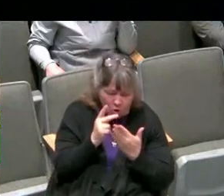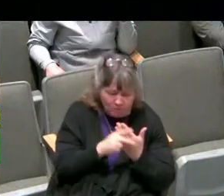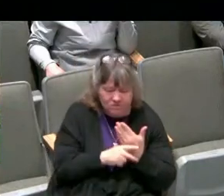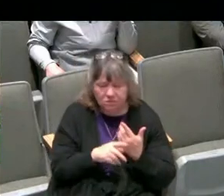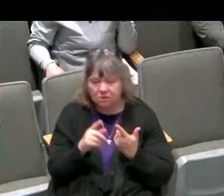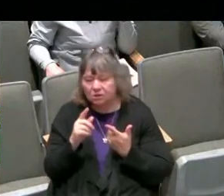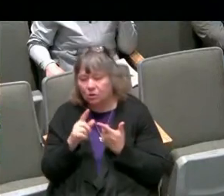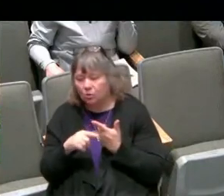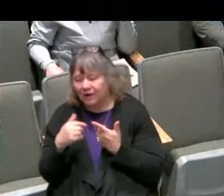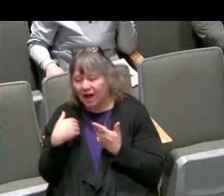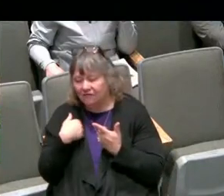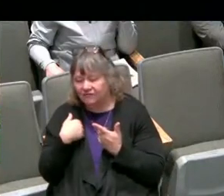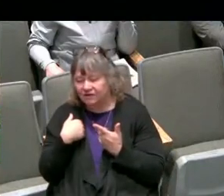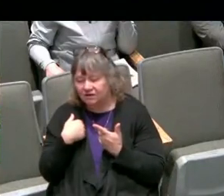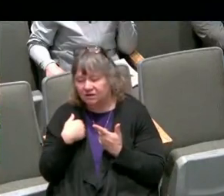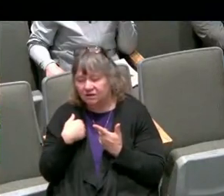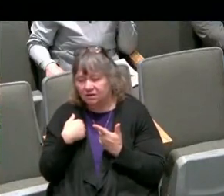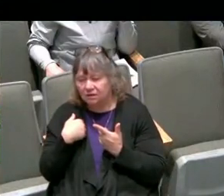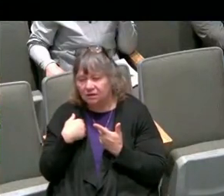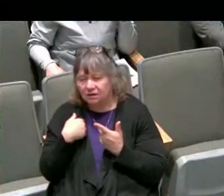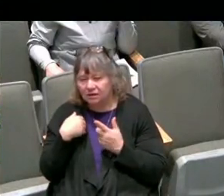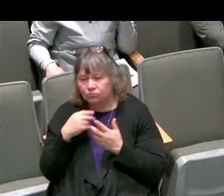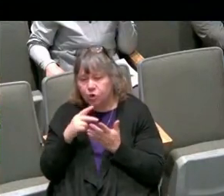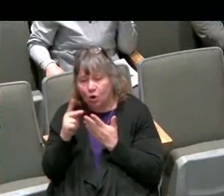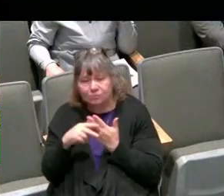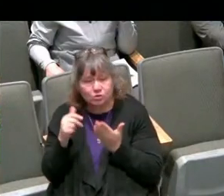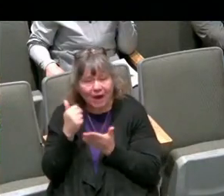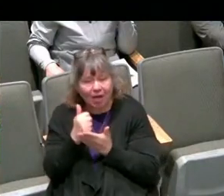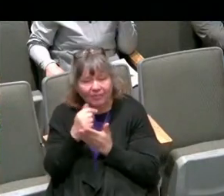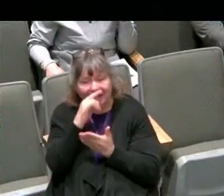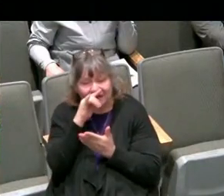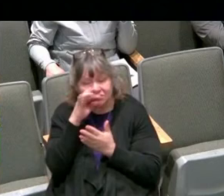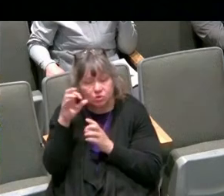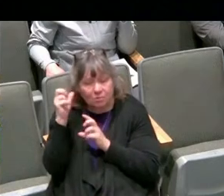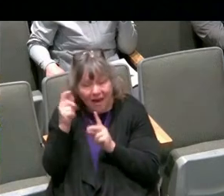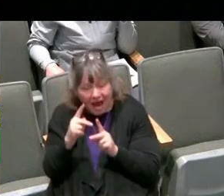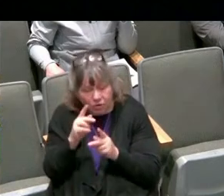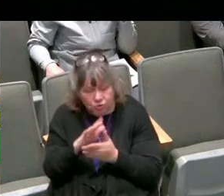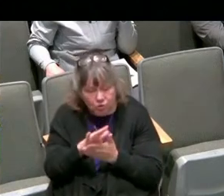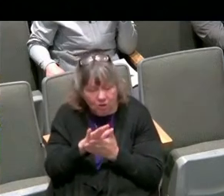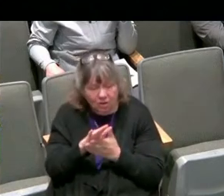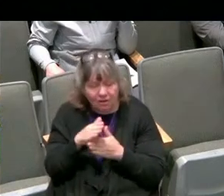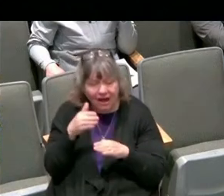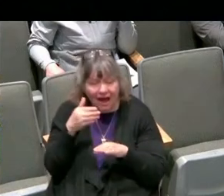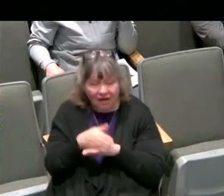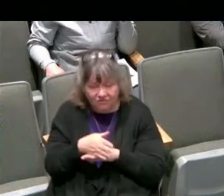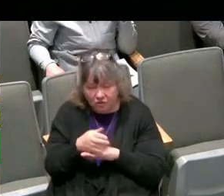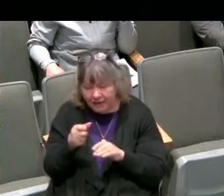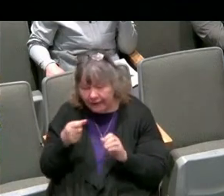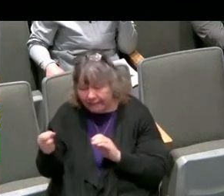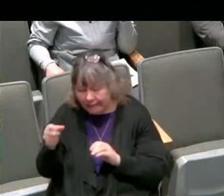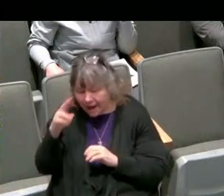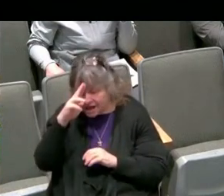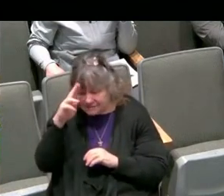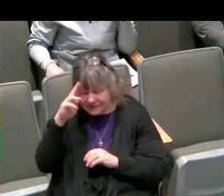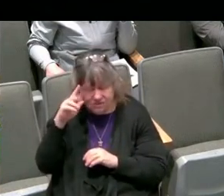we have programs that help our kids to get back into schools after hospitalization so there are multiple